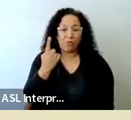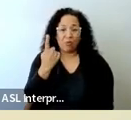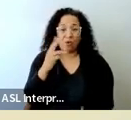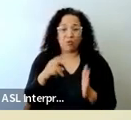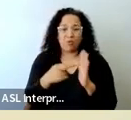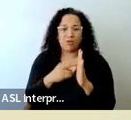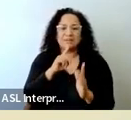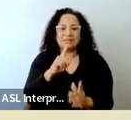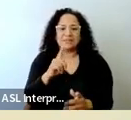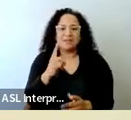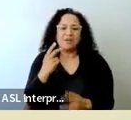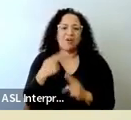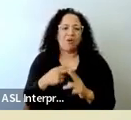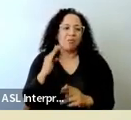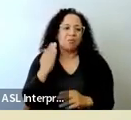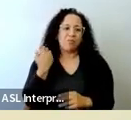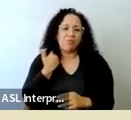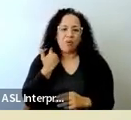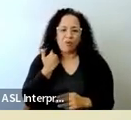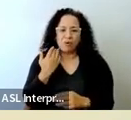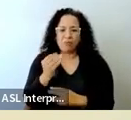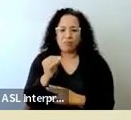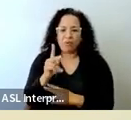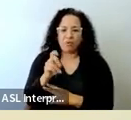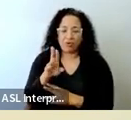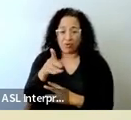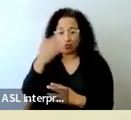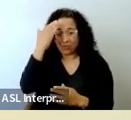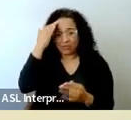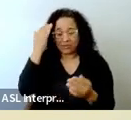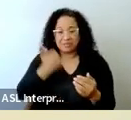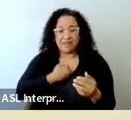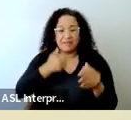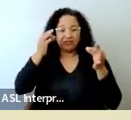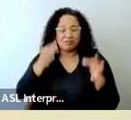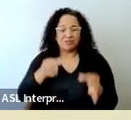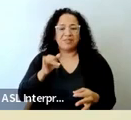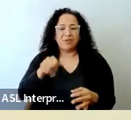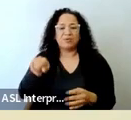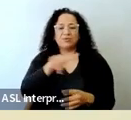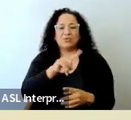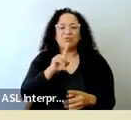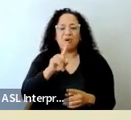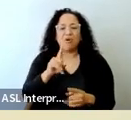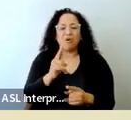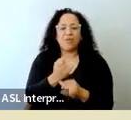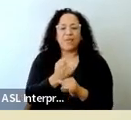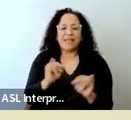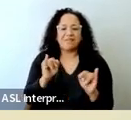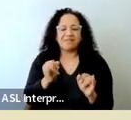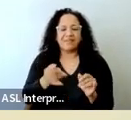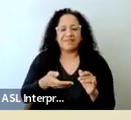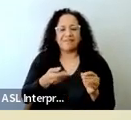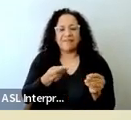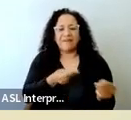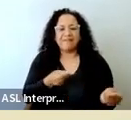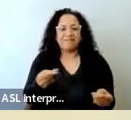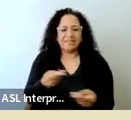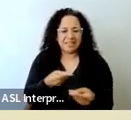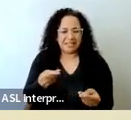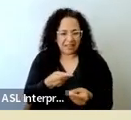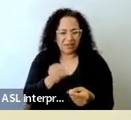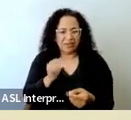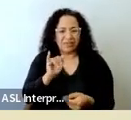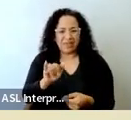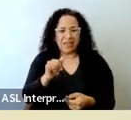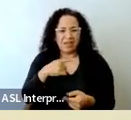was brokers. Now, if you know self-determination today, those are the independent facilitators. So we were trying to